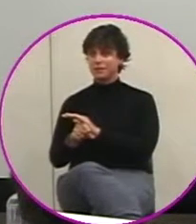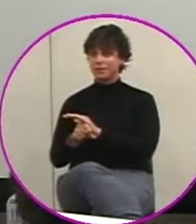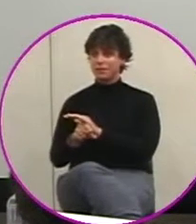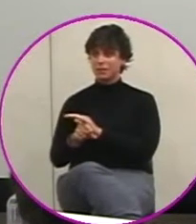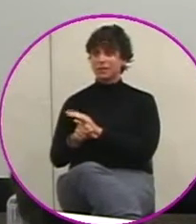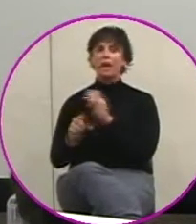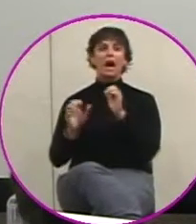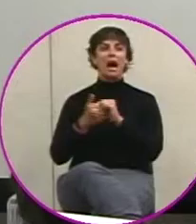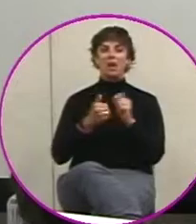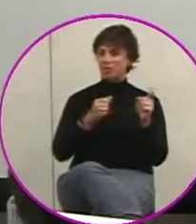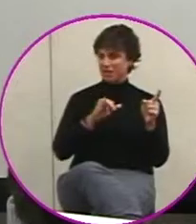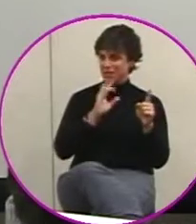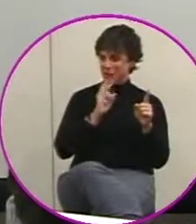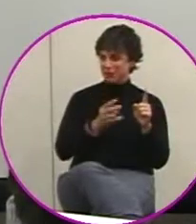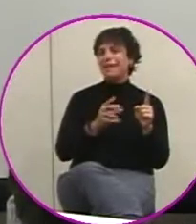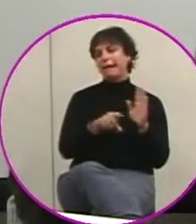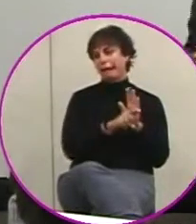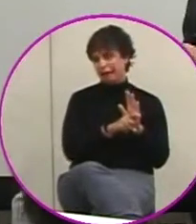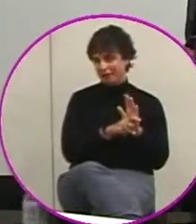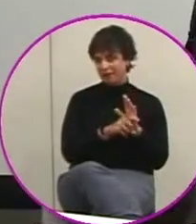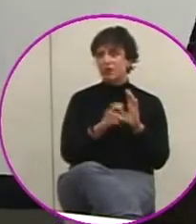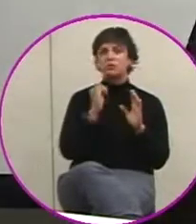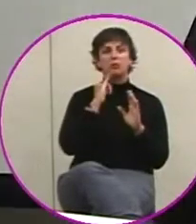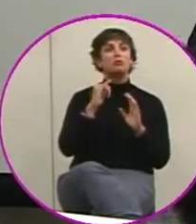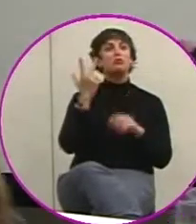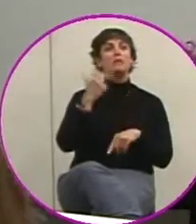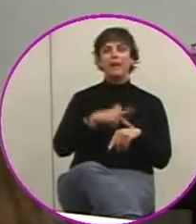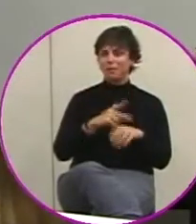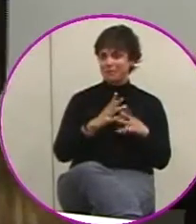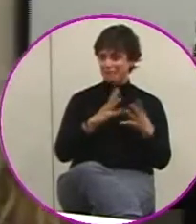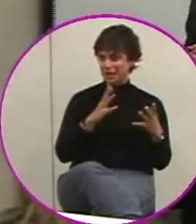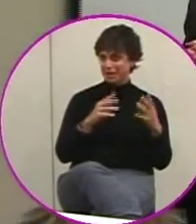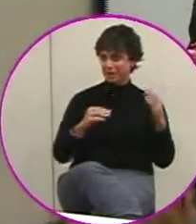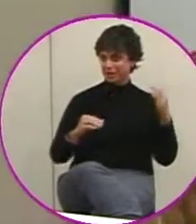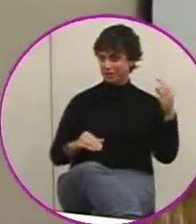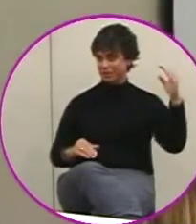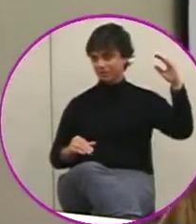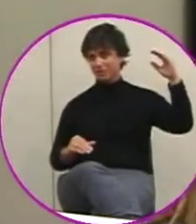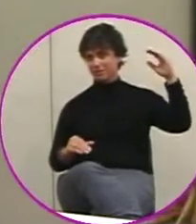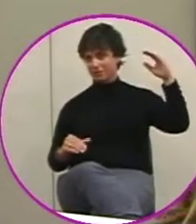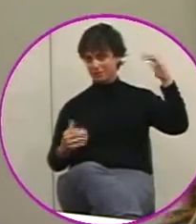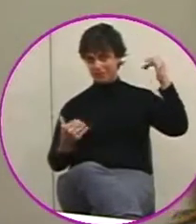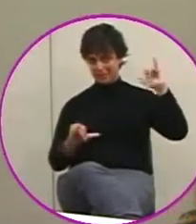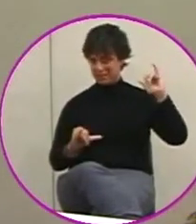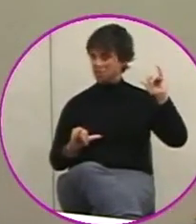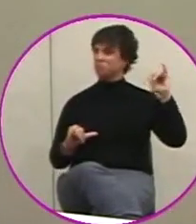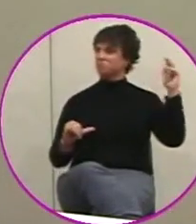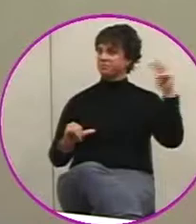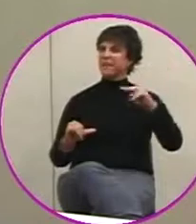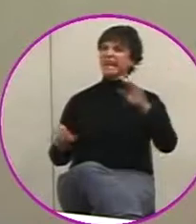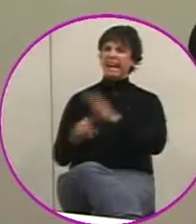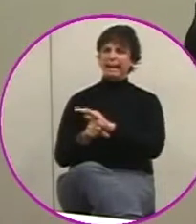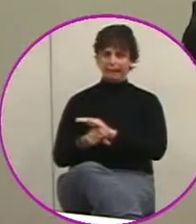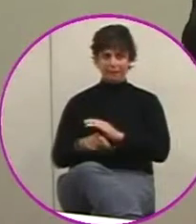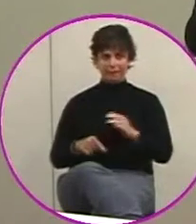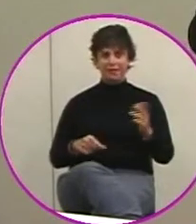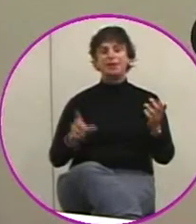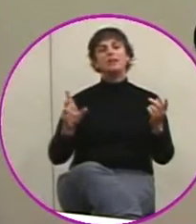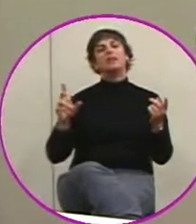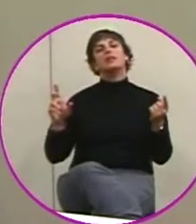Negative. What about 3 times as many? Still viewed as primarily negative. This is